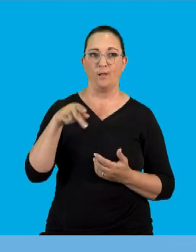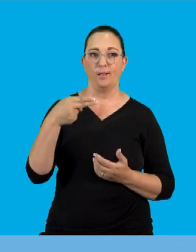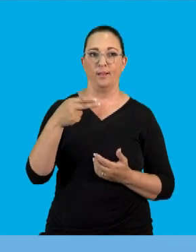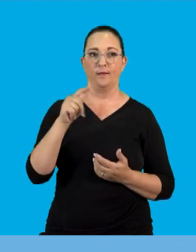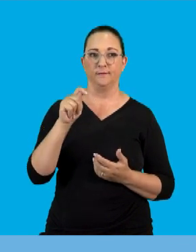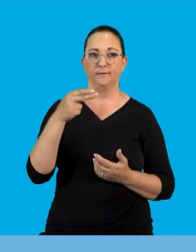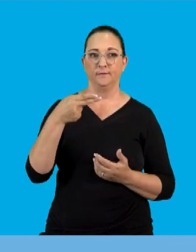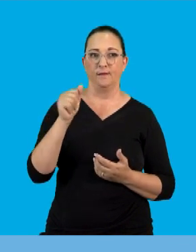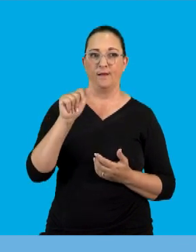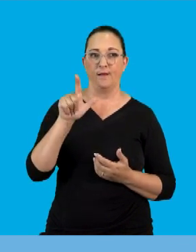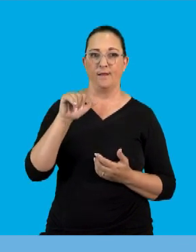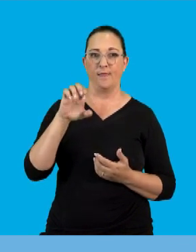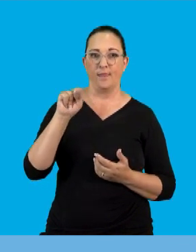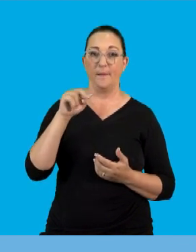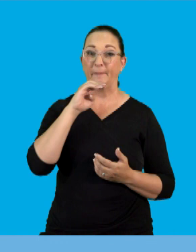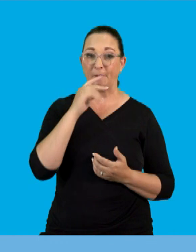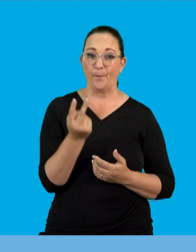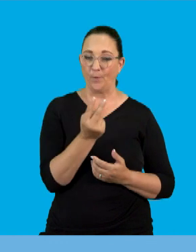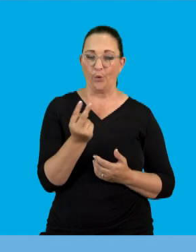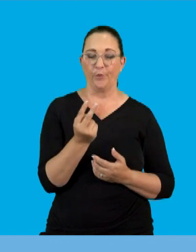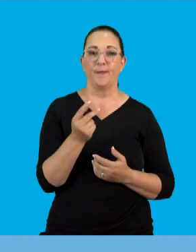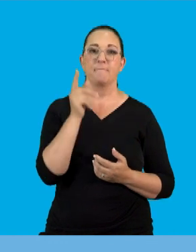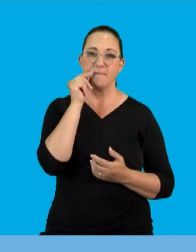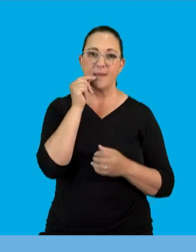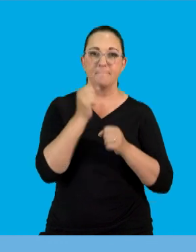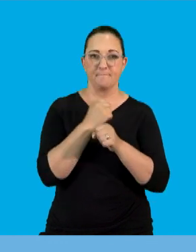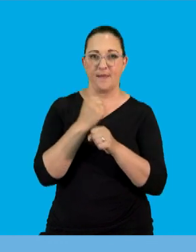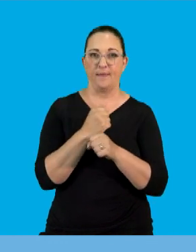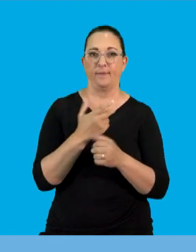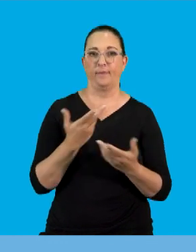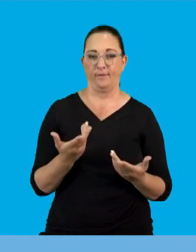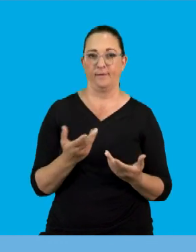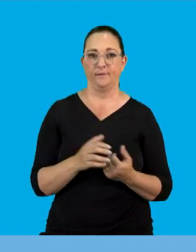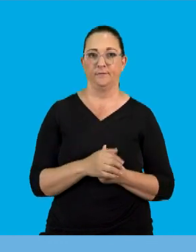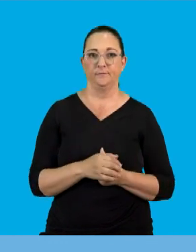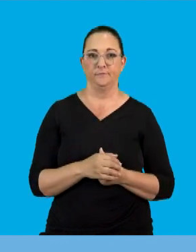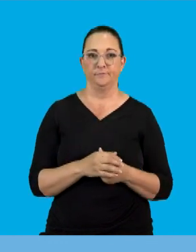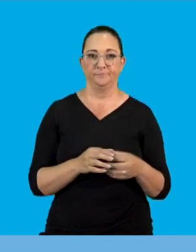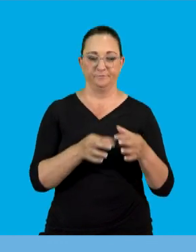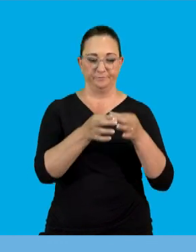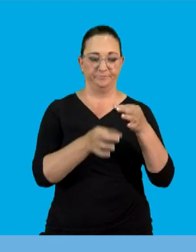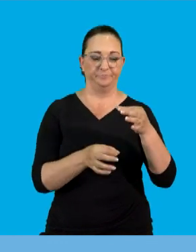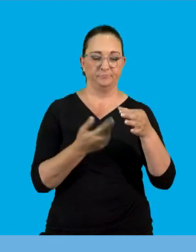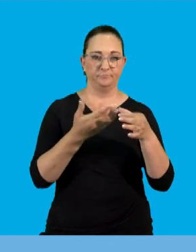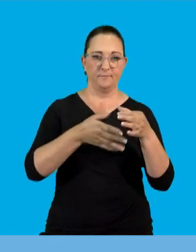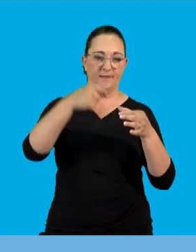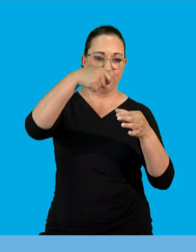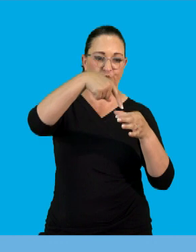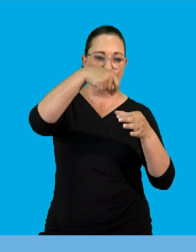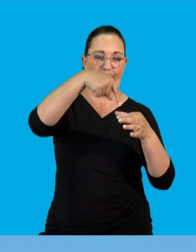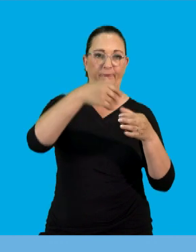are man-made indicators. And they're also dissolved in alcohol. The same thing happens. We just pour a few